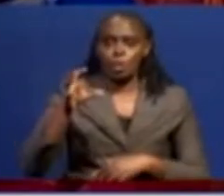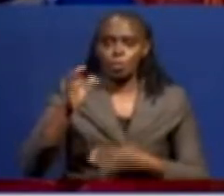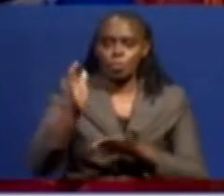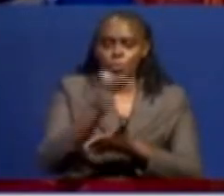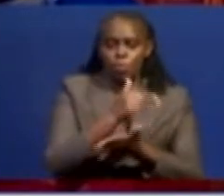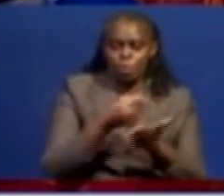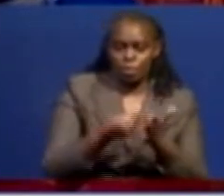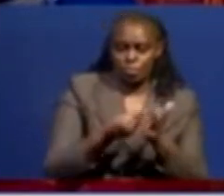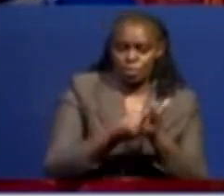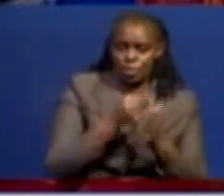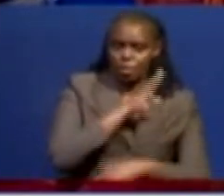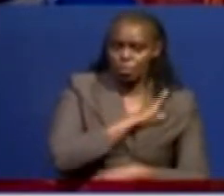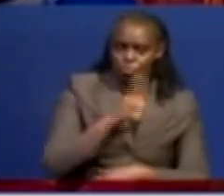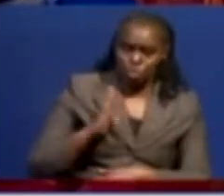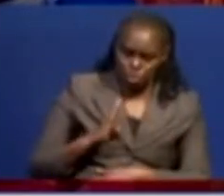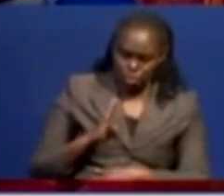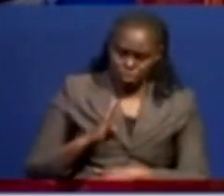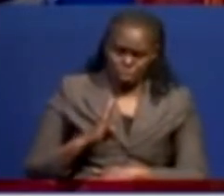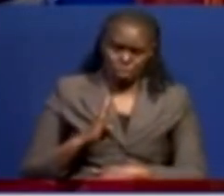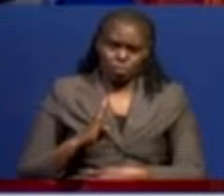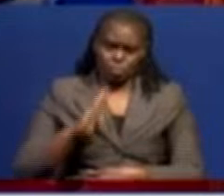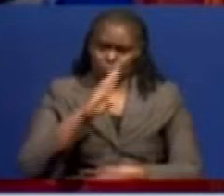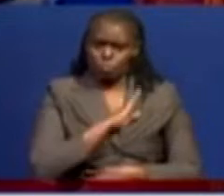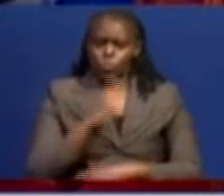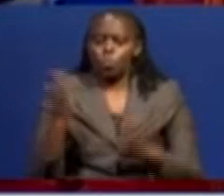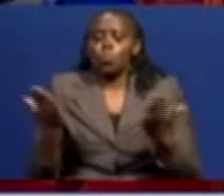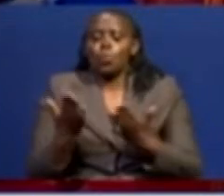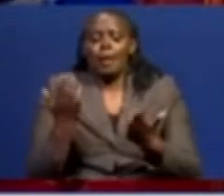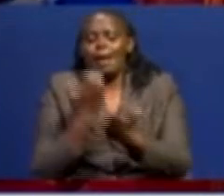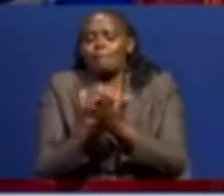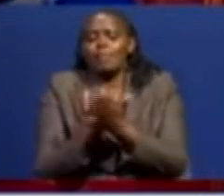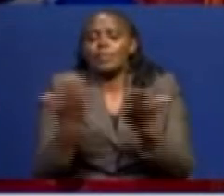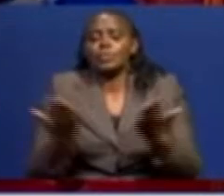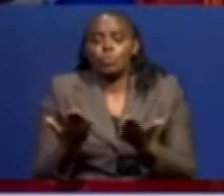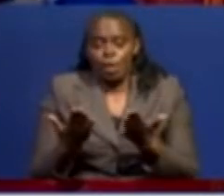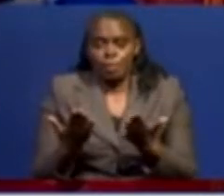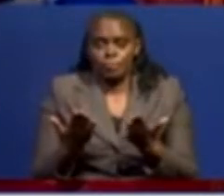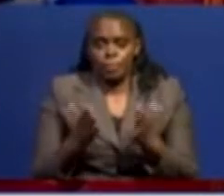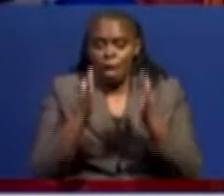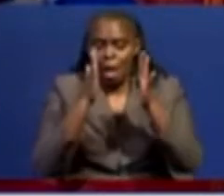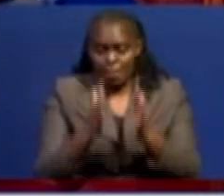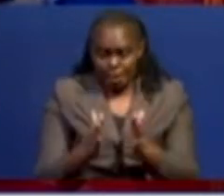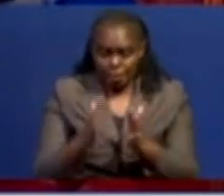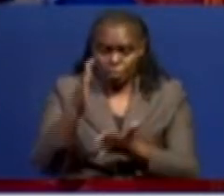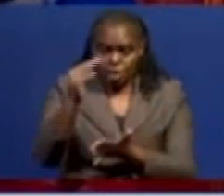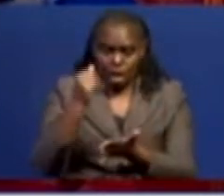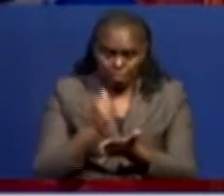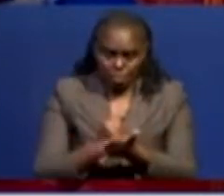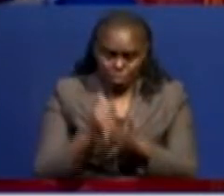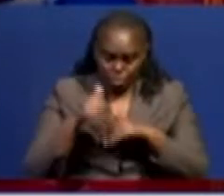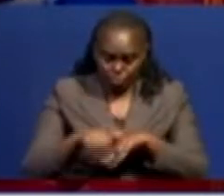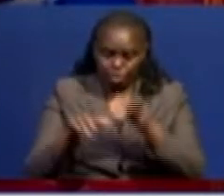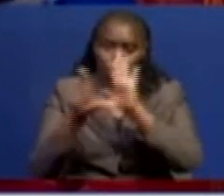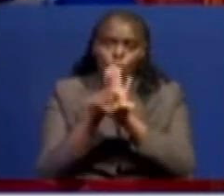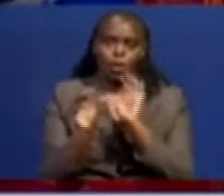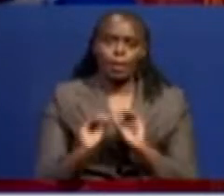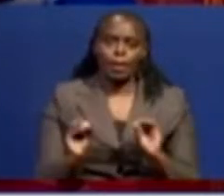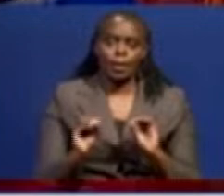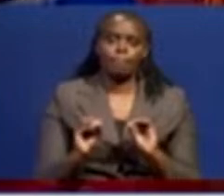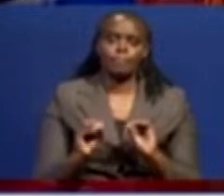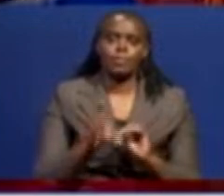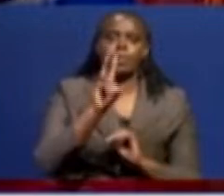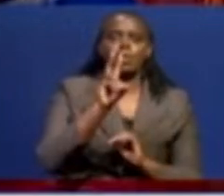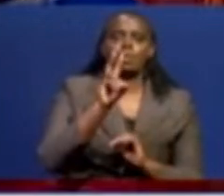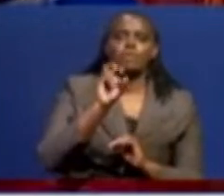Meru County Revenue Board. Where is that evidence? Honorable Senators, again refer